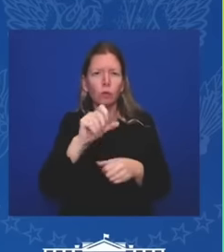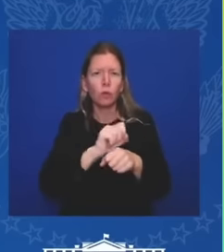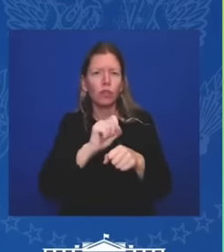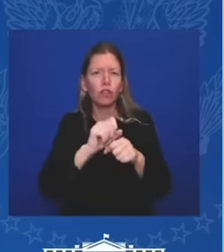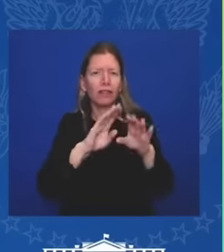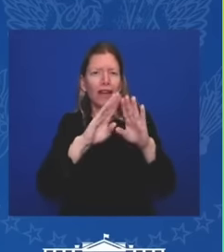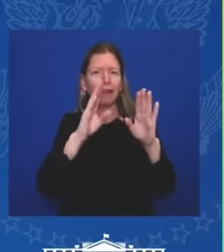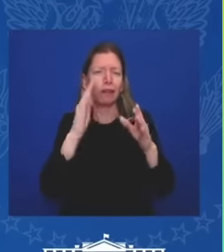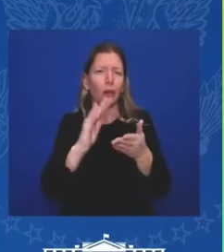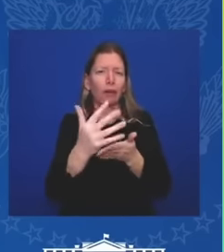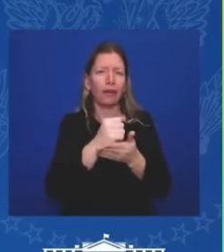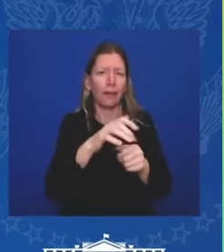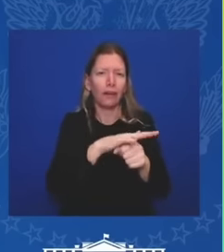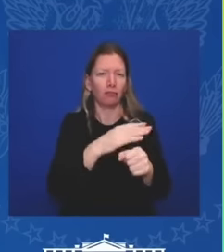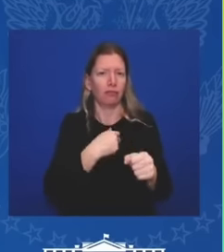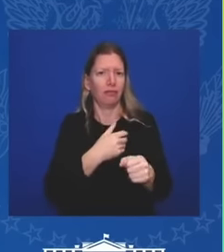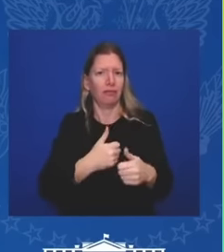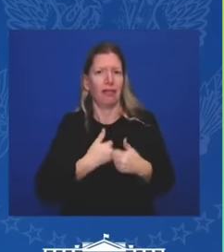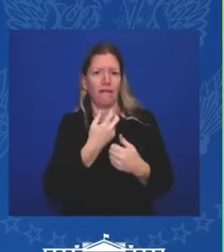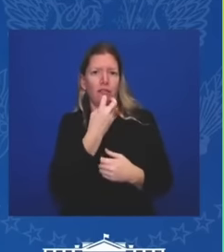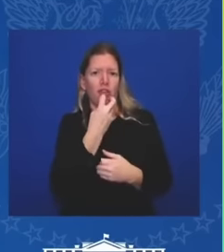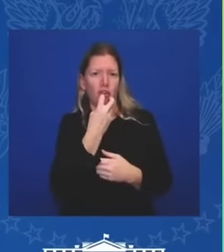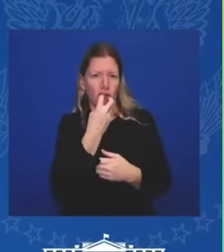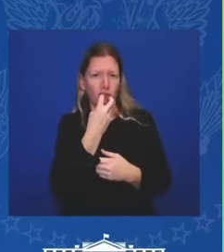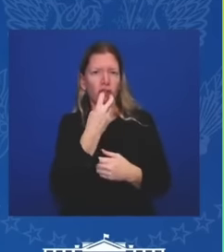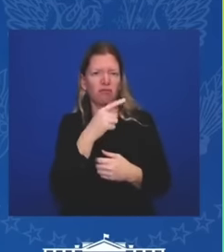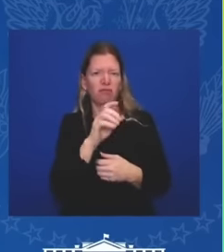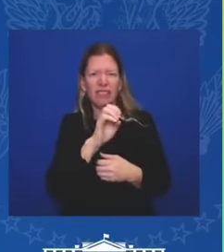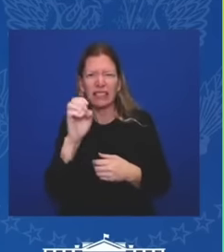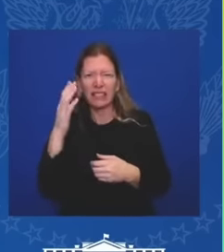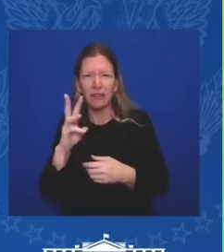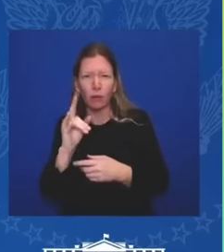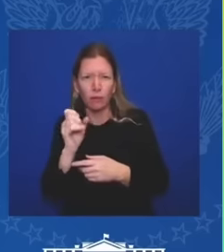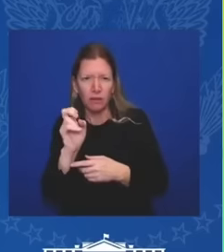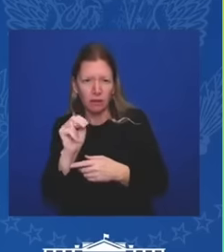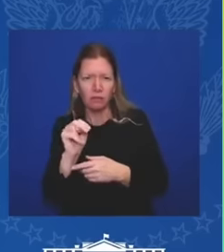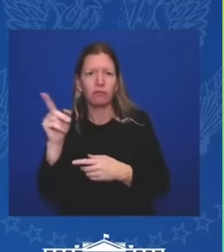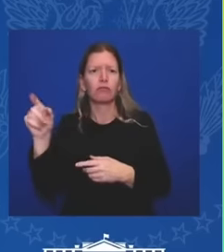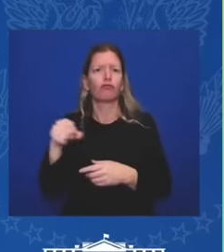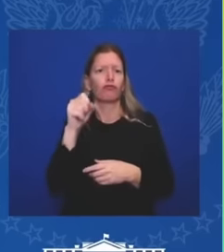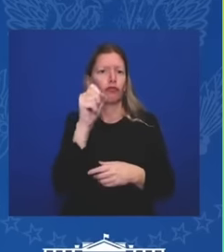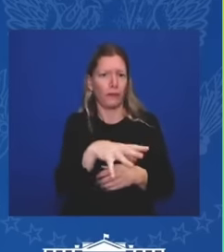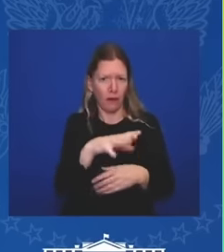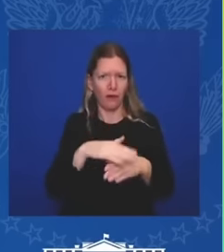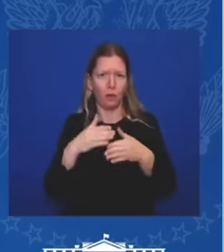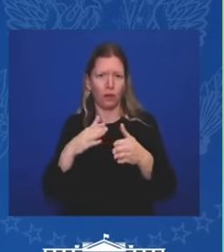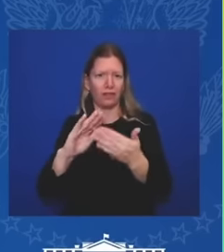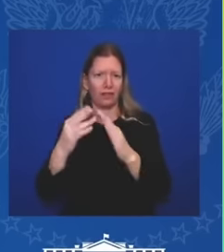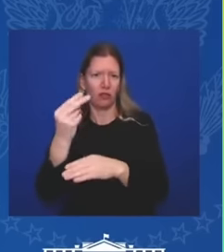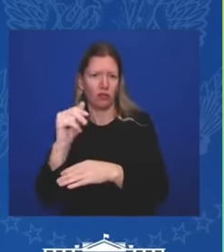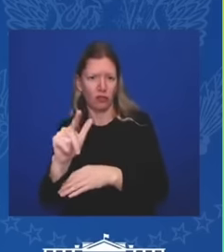I got out of the car, at the four corners in the center of town, two men, turns out one going